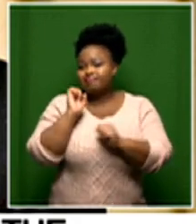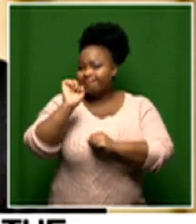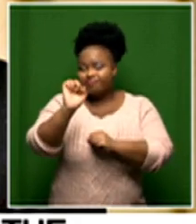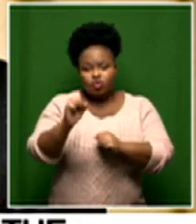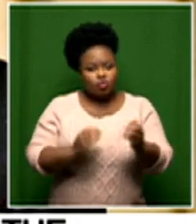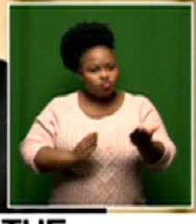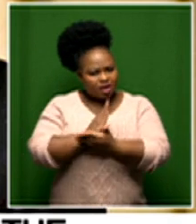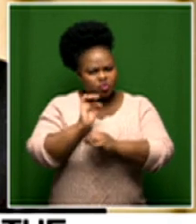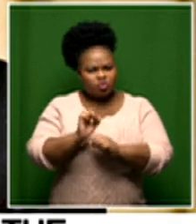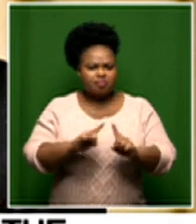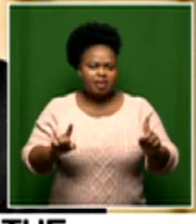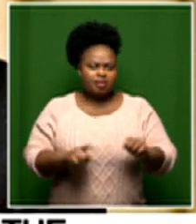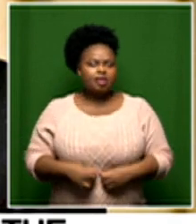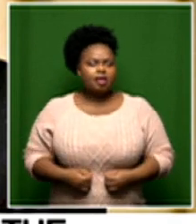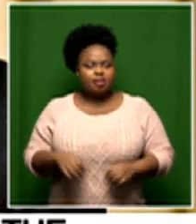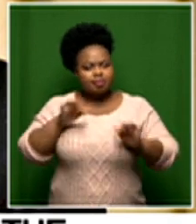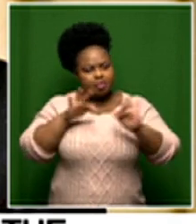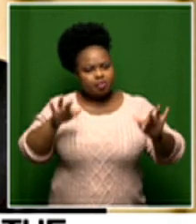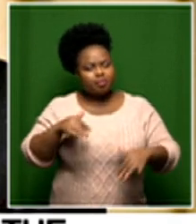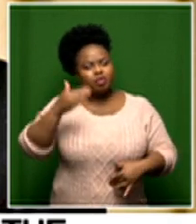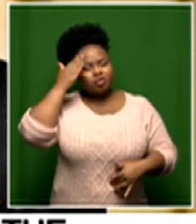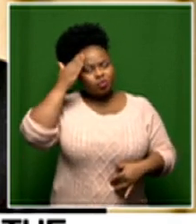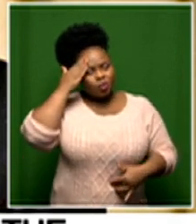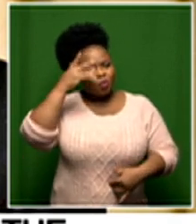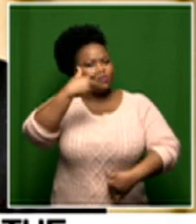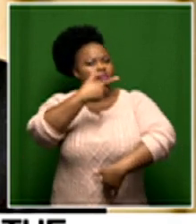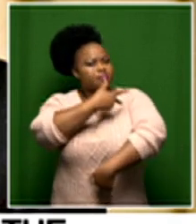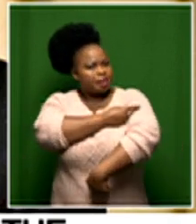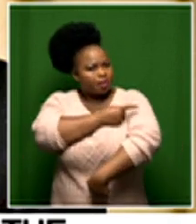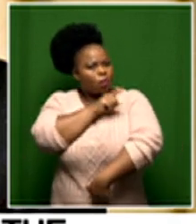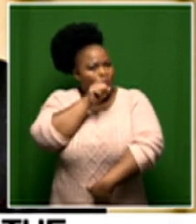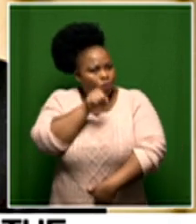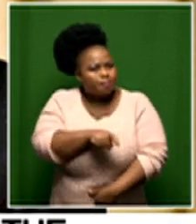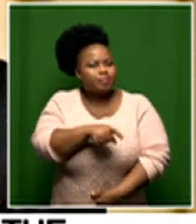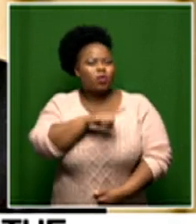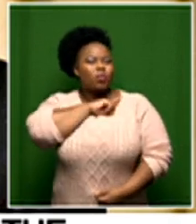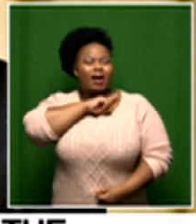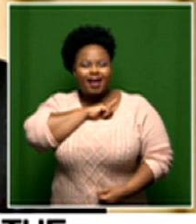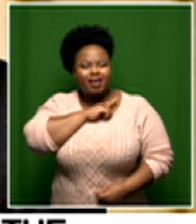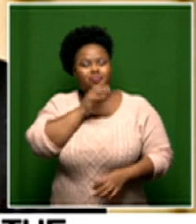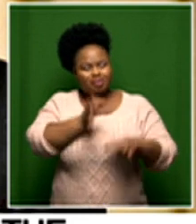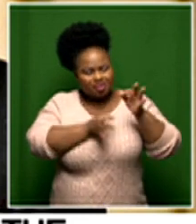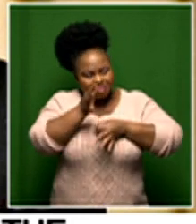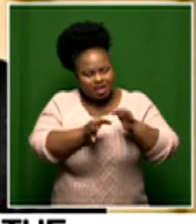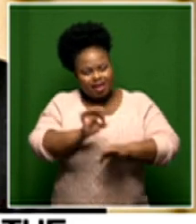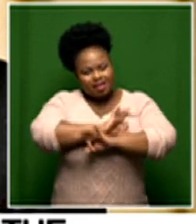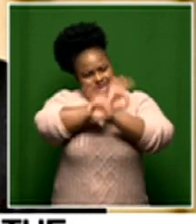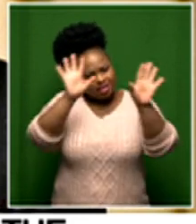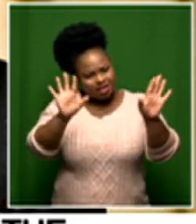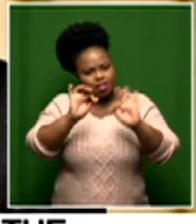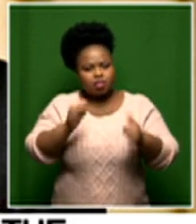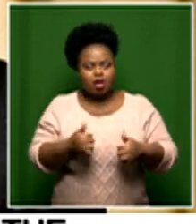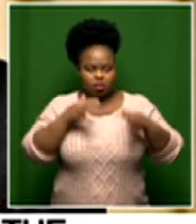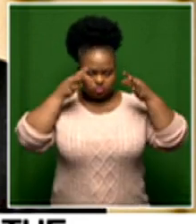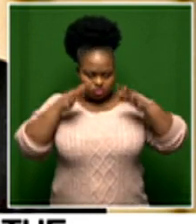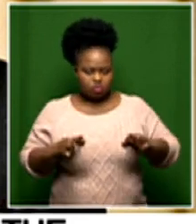be informed consent. People must know why the thing needs to be done and why it's good for them. And based on that, they must take a